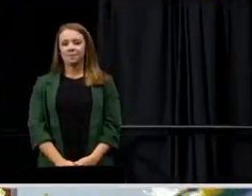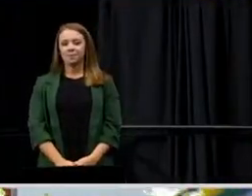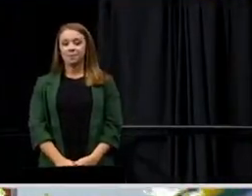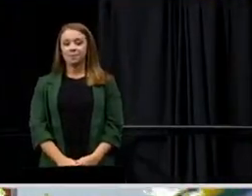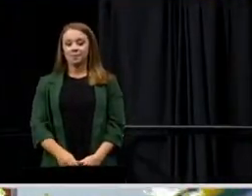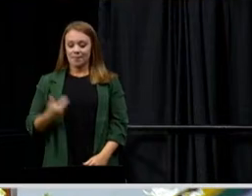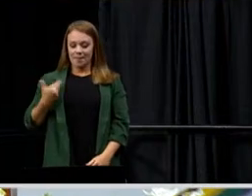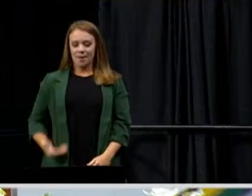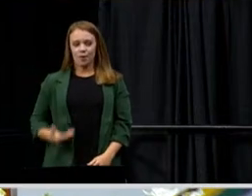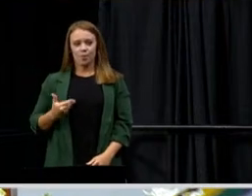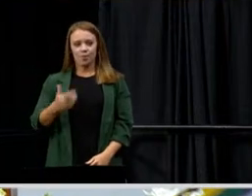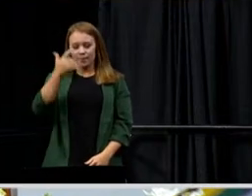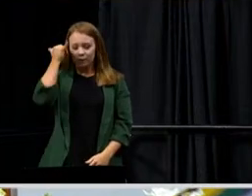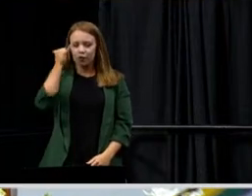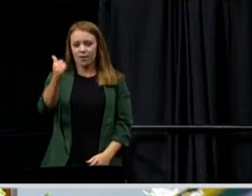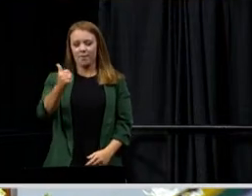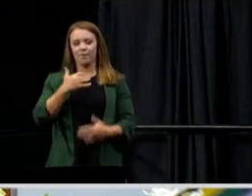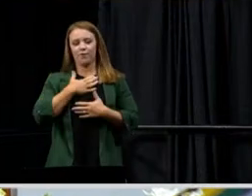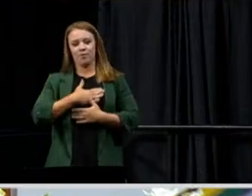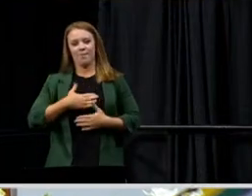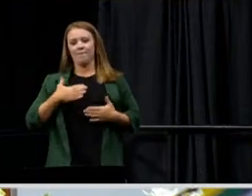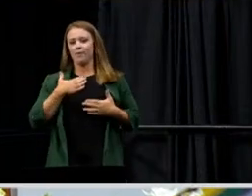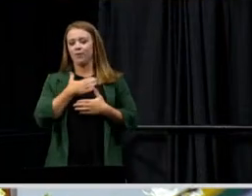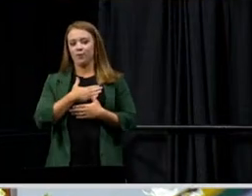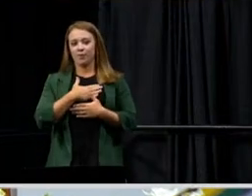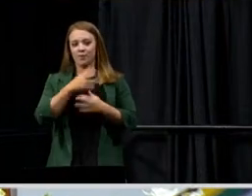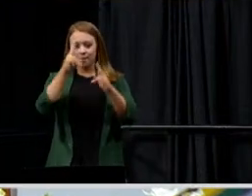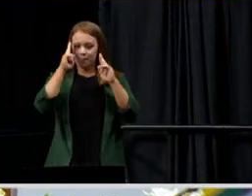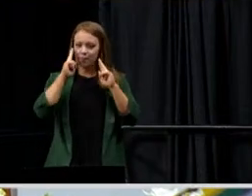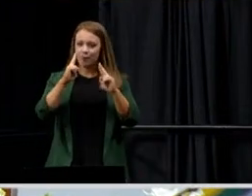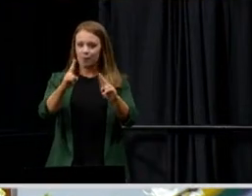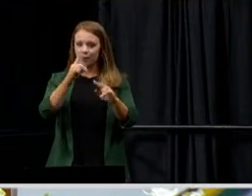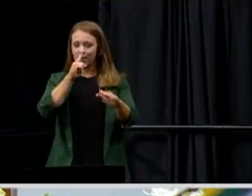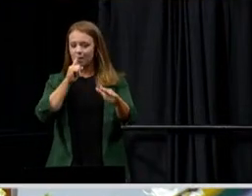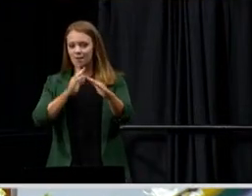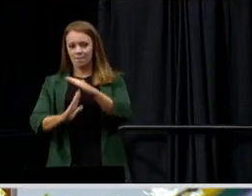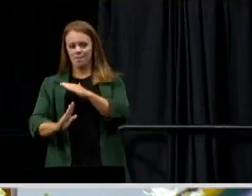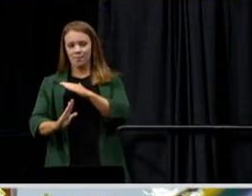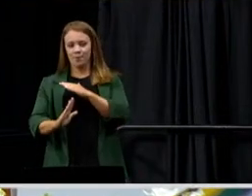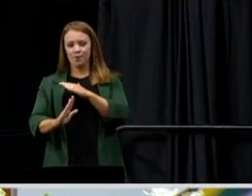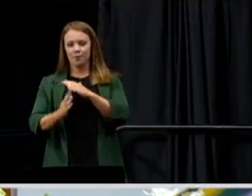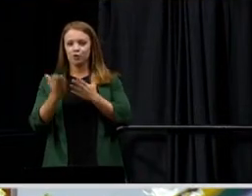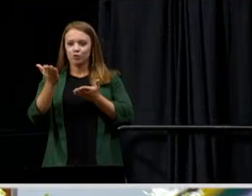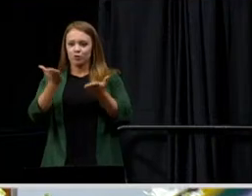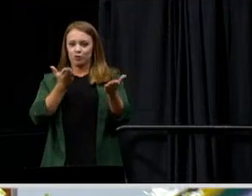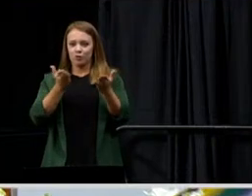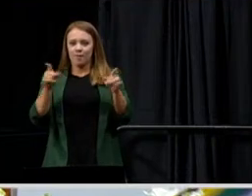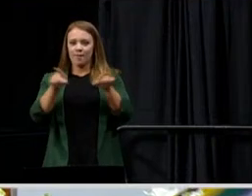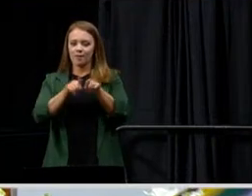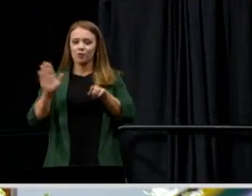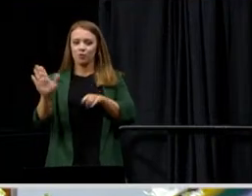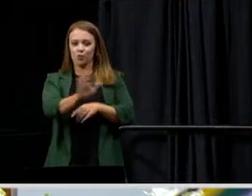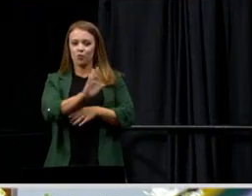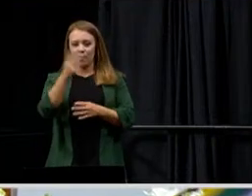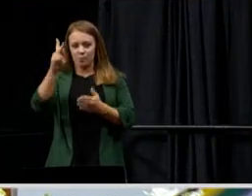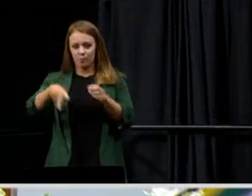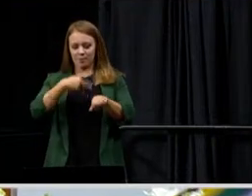I will be forever grateful. I am honored and humbled to serve as your principal.